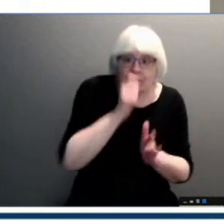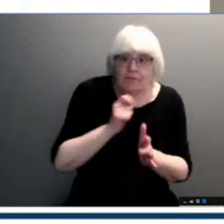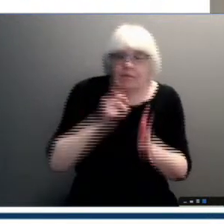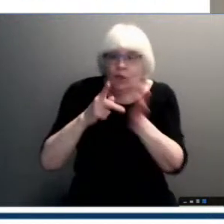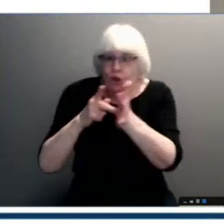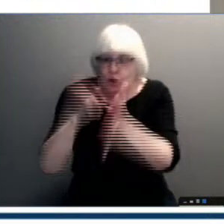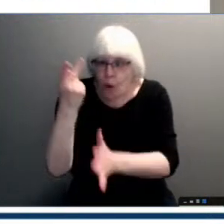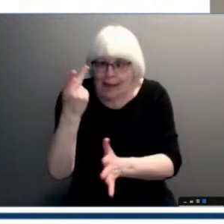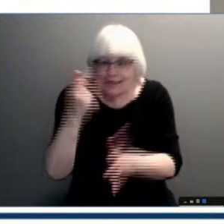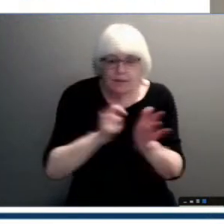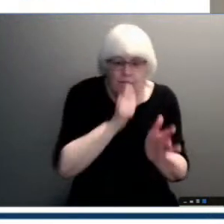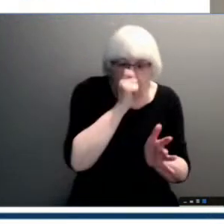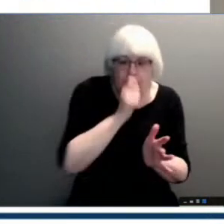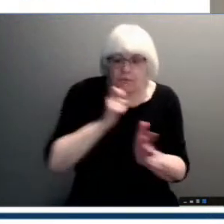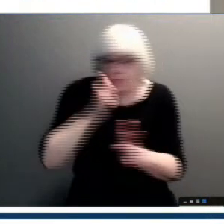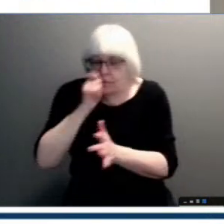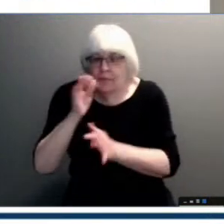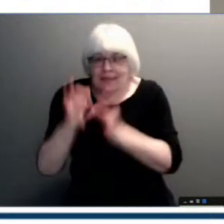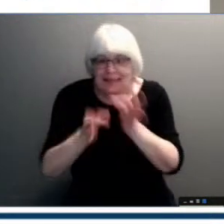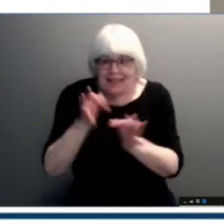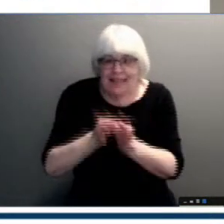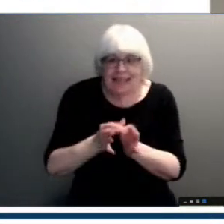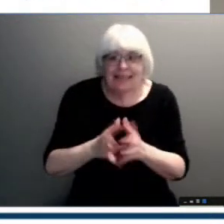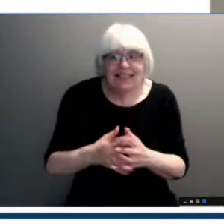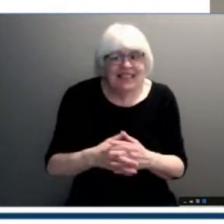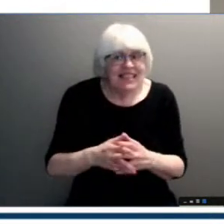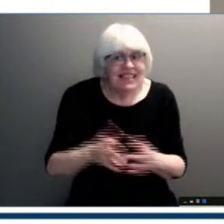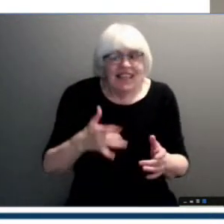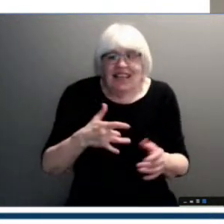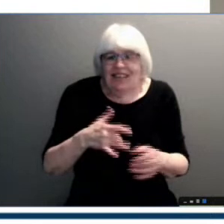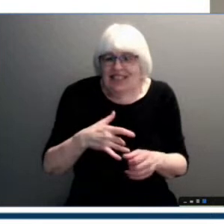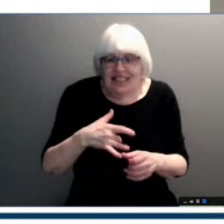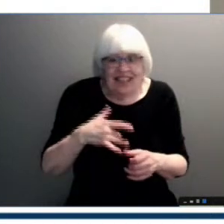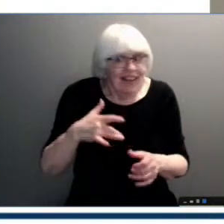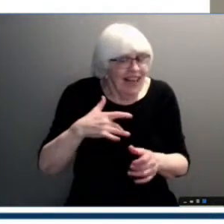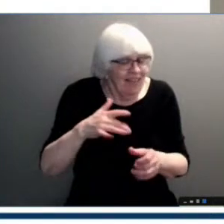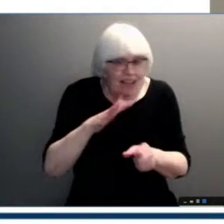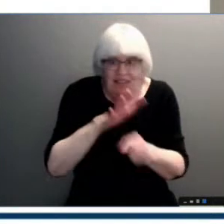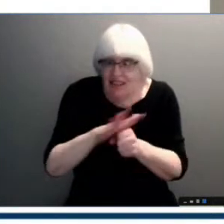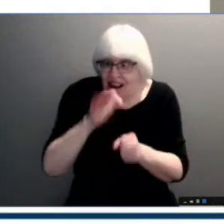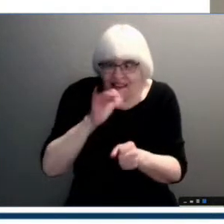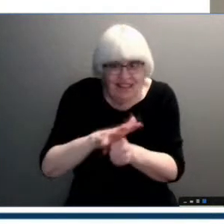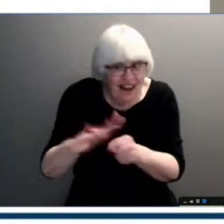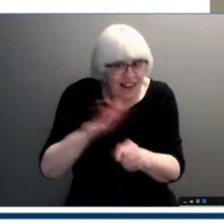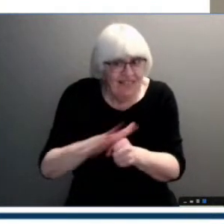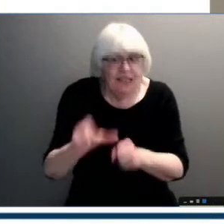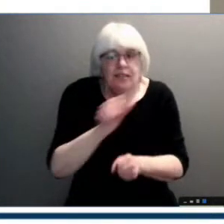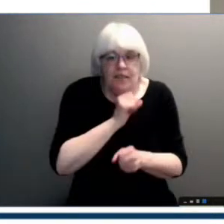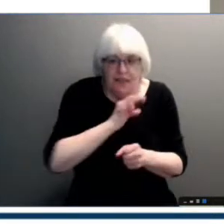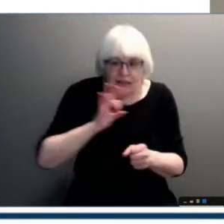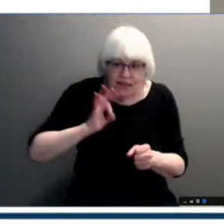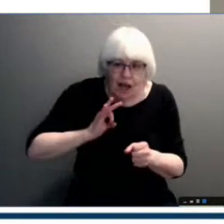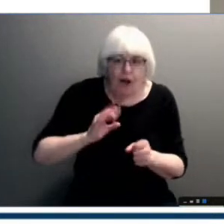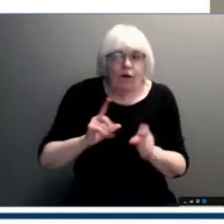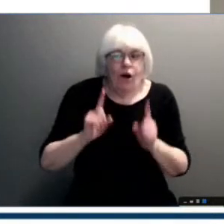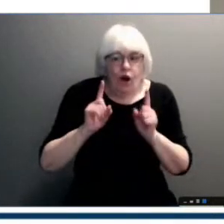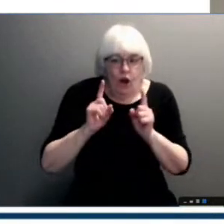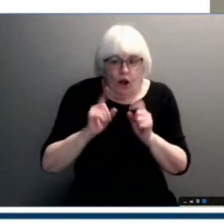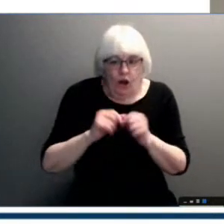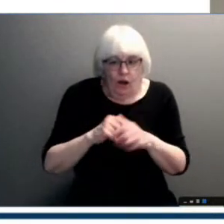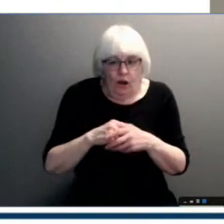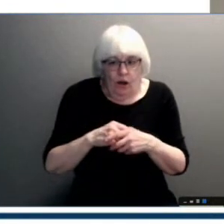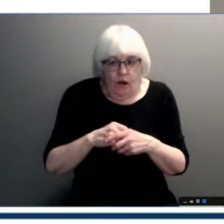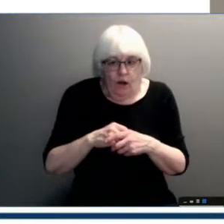critical shortages, that healthcare workers can come to work If they're still in an isolation period